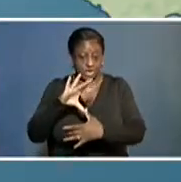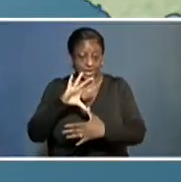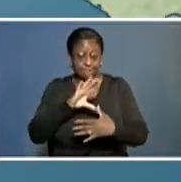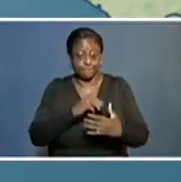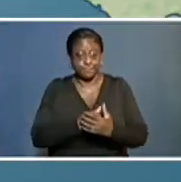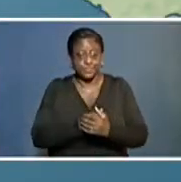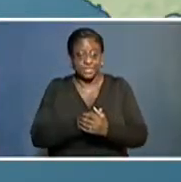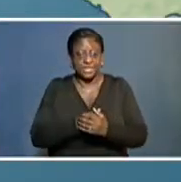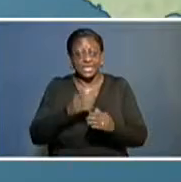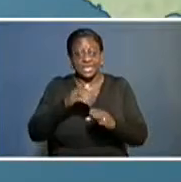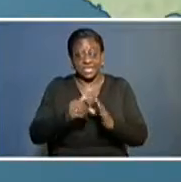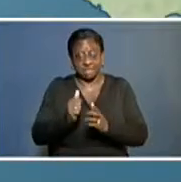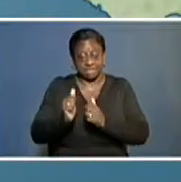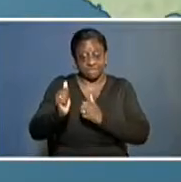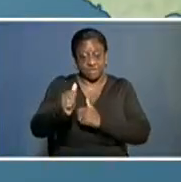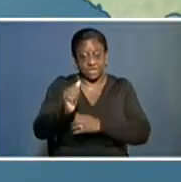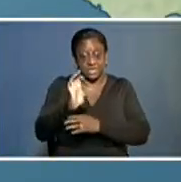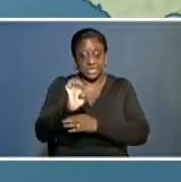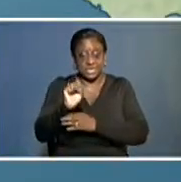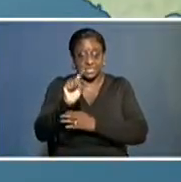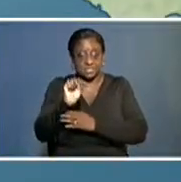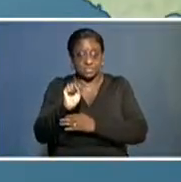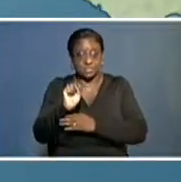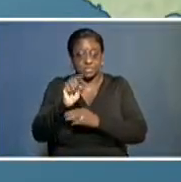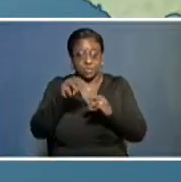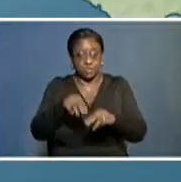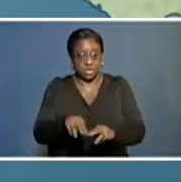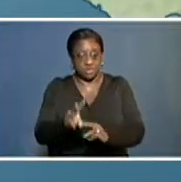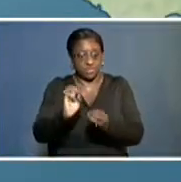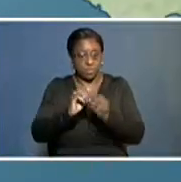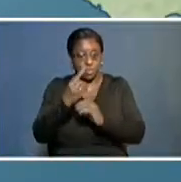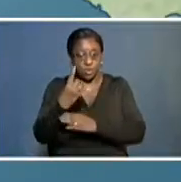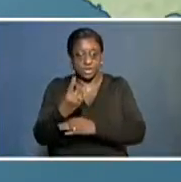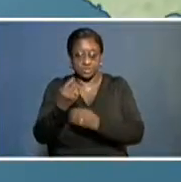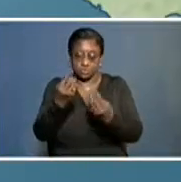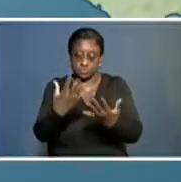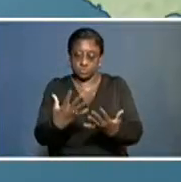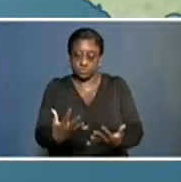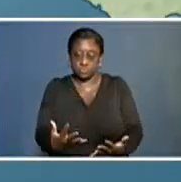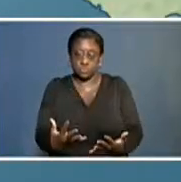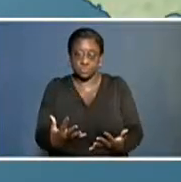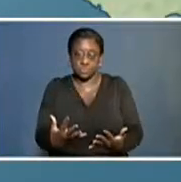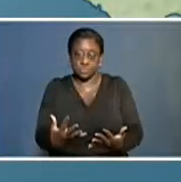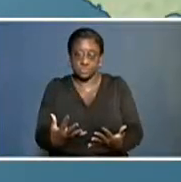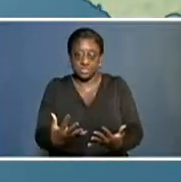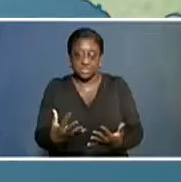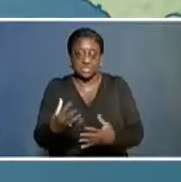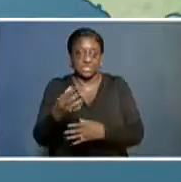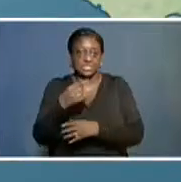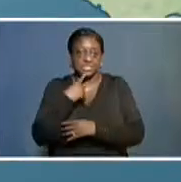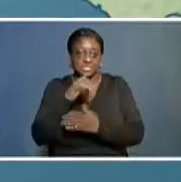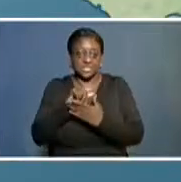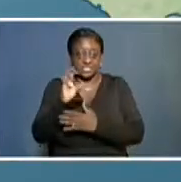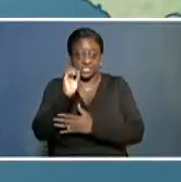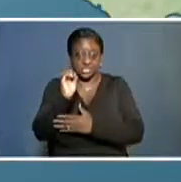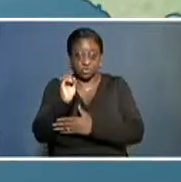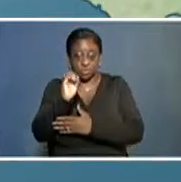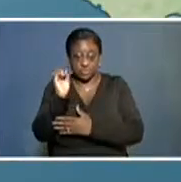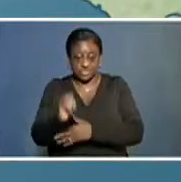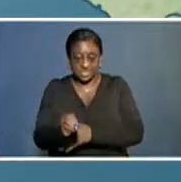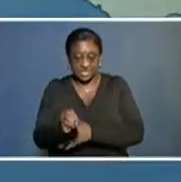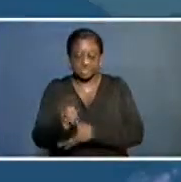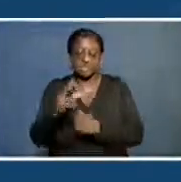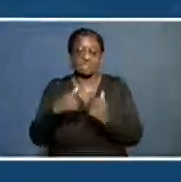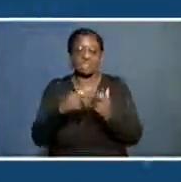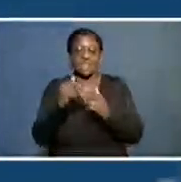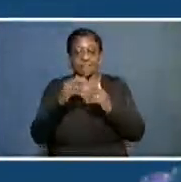far eastern Atlantic, that wave number 1 continues to lose some of its sting. It now has a 0% chance of developing. The